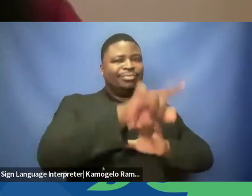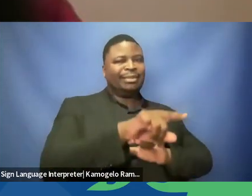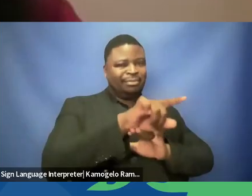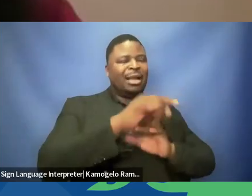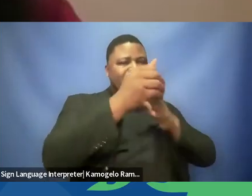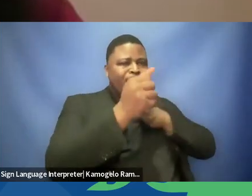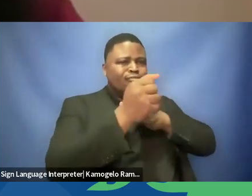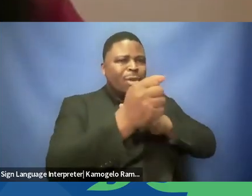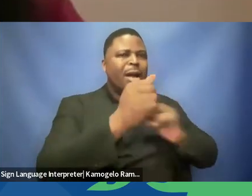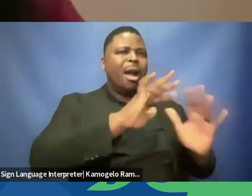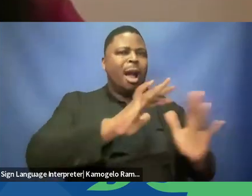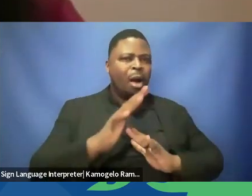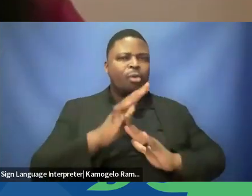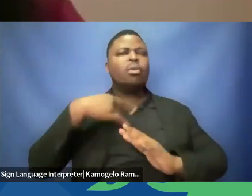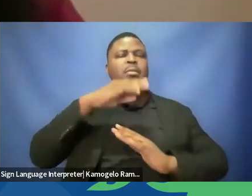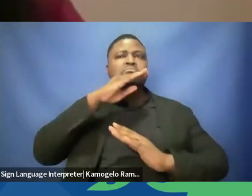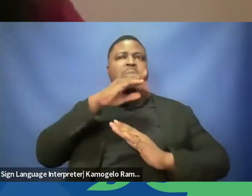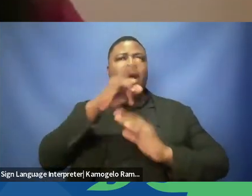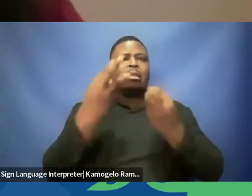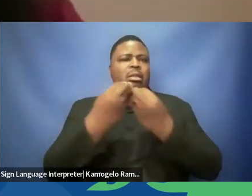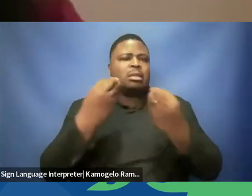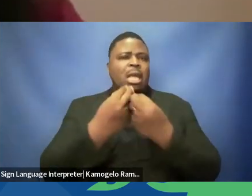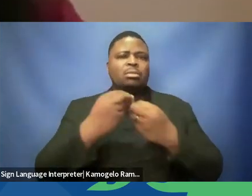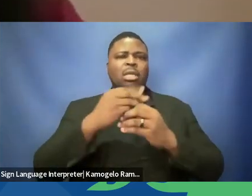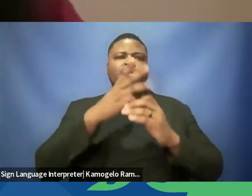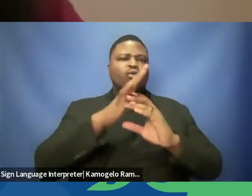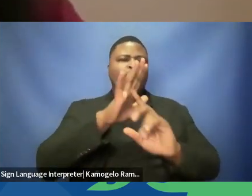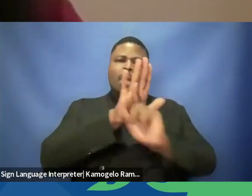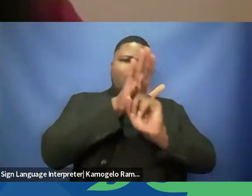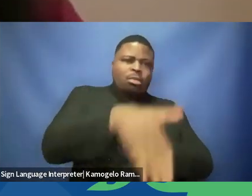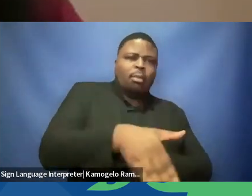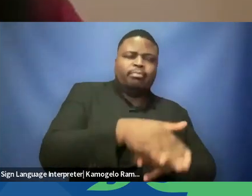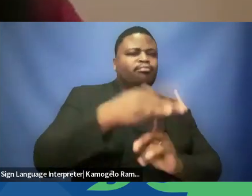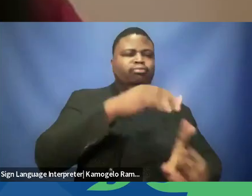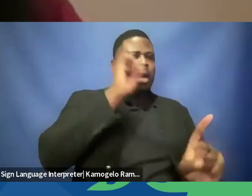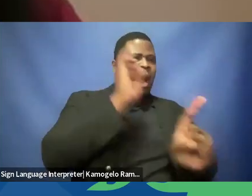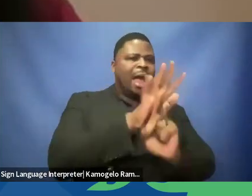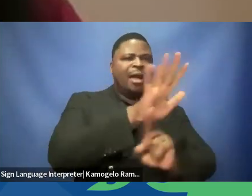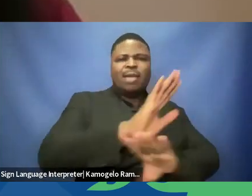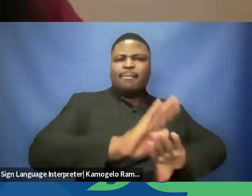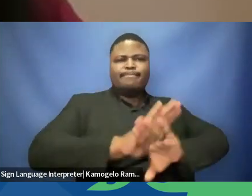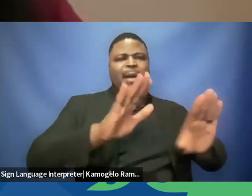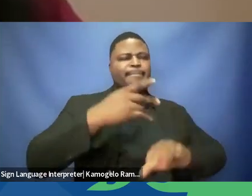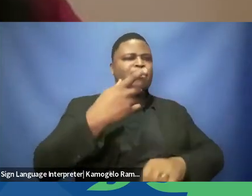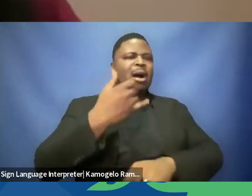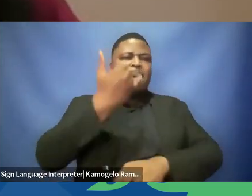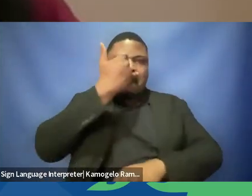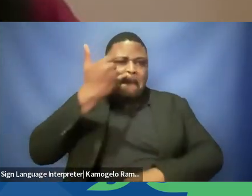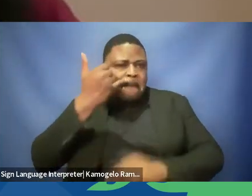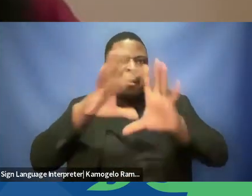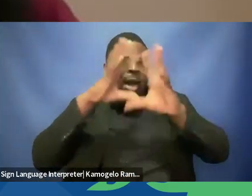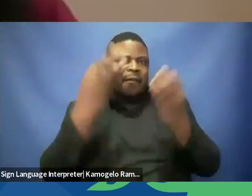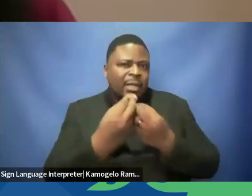Guidelines for chemsex in the Southern African Journal of HIV Medicine in 2025. So what